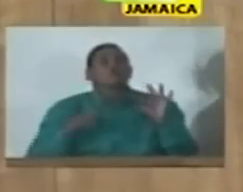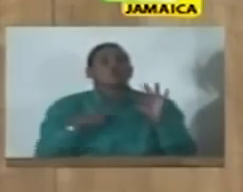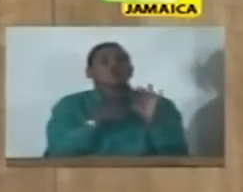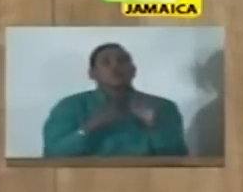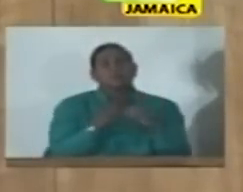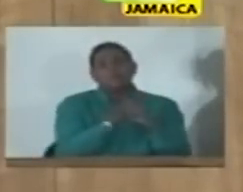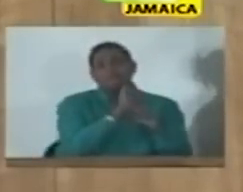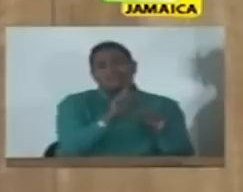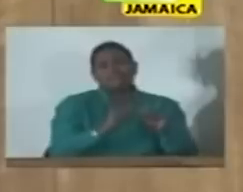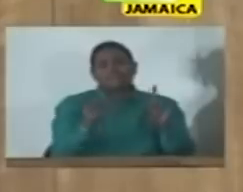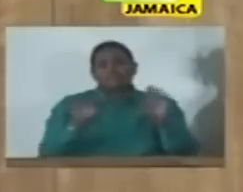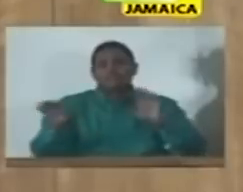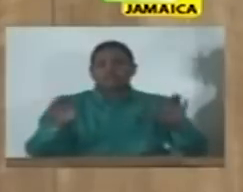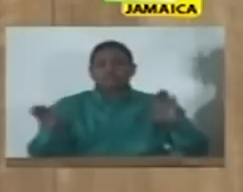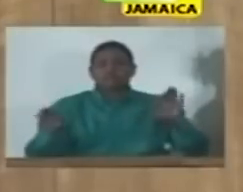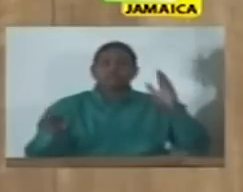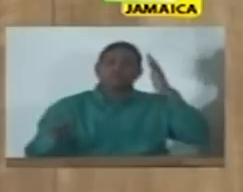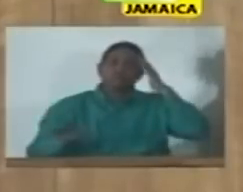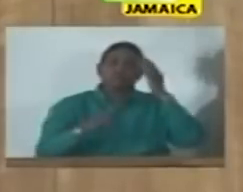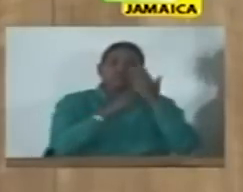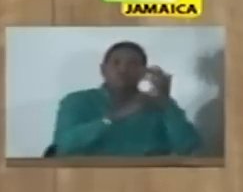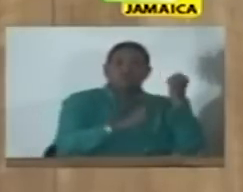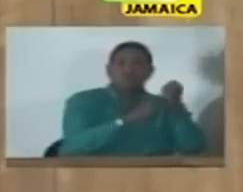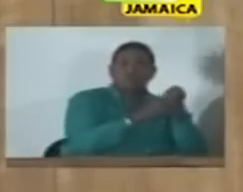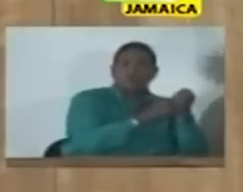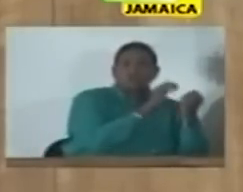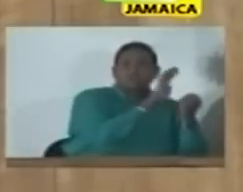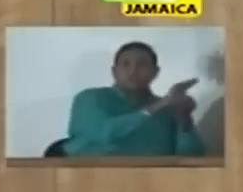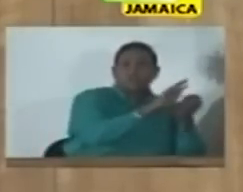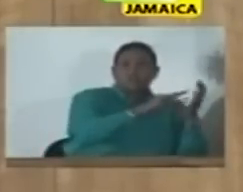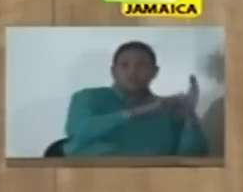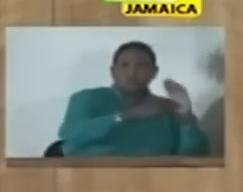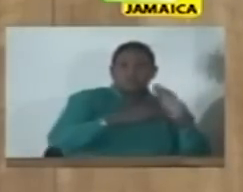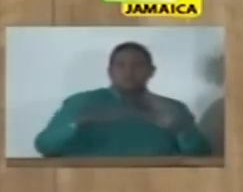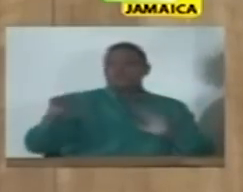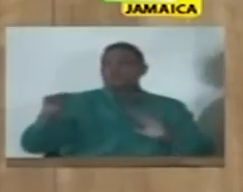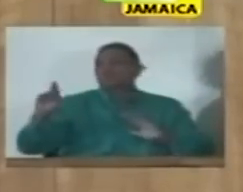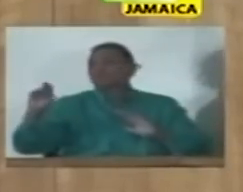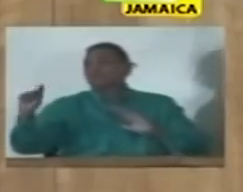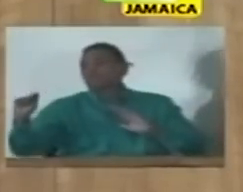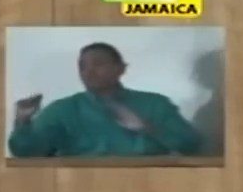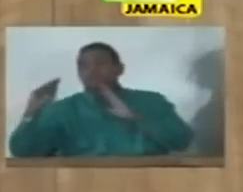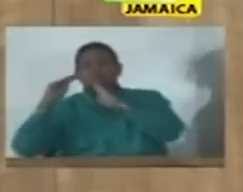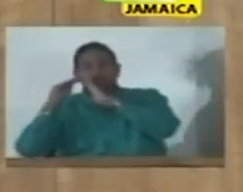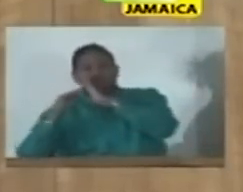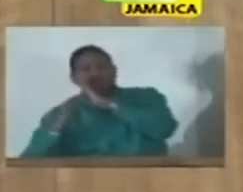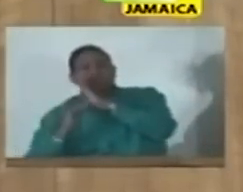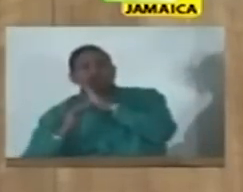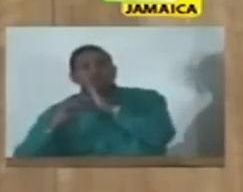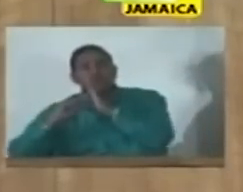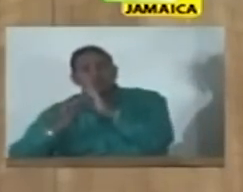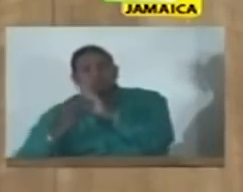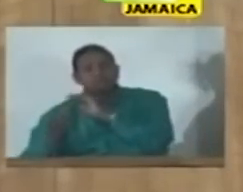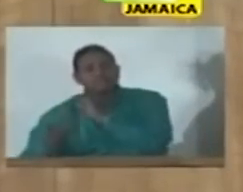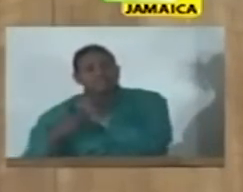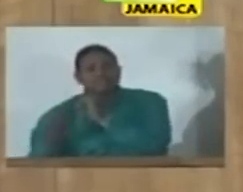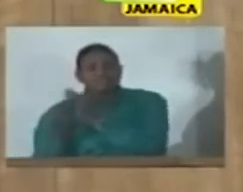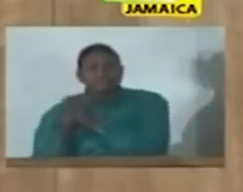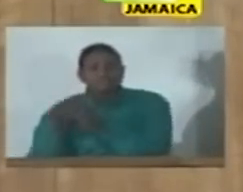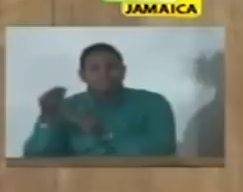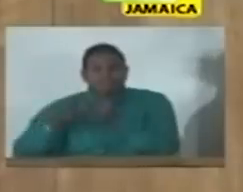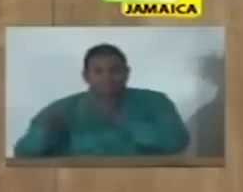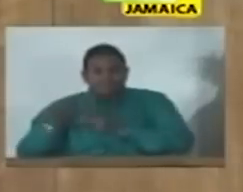that distinction so that people can understand and appreciate how they can benefit. I was tempted,